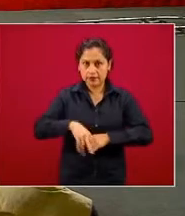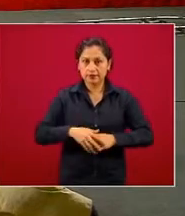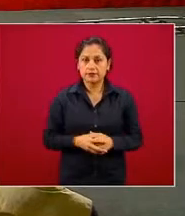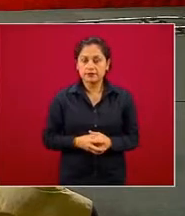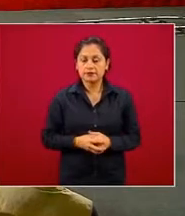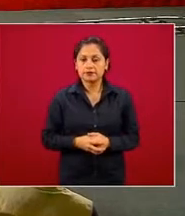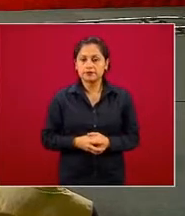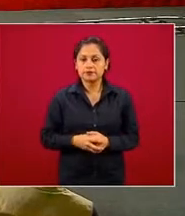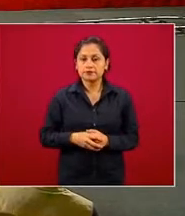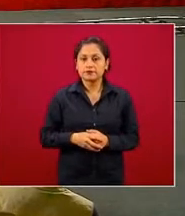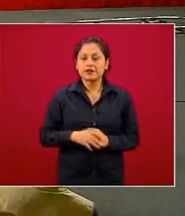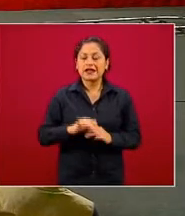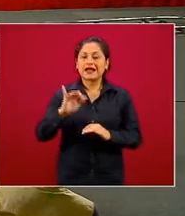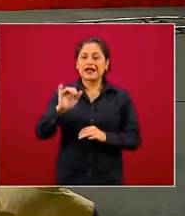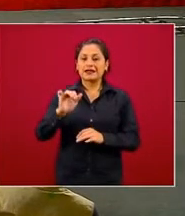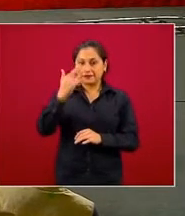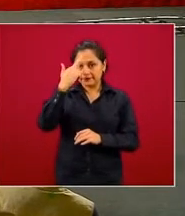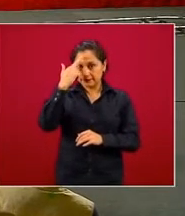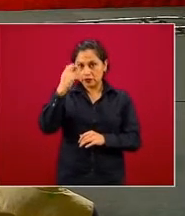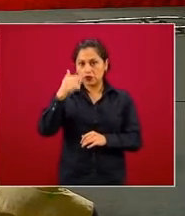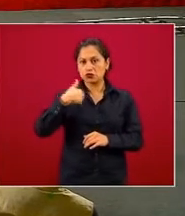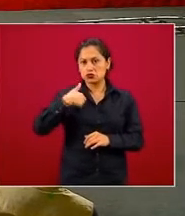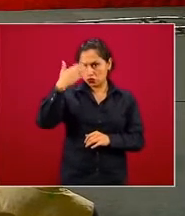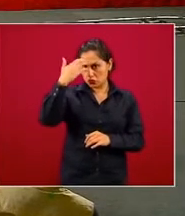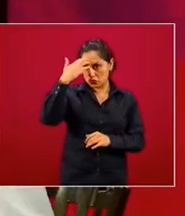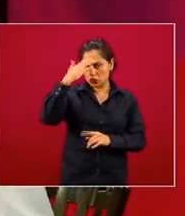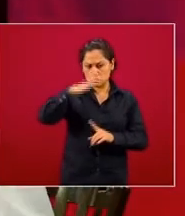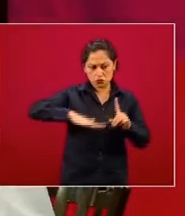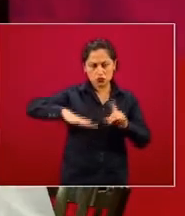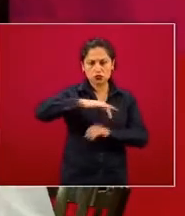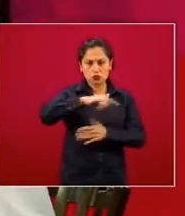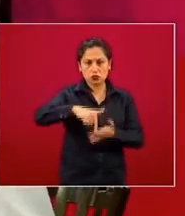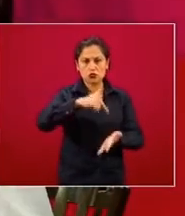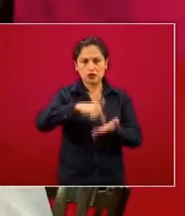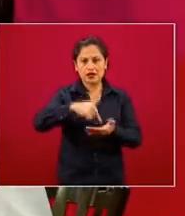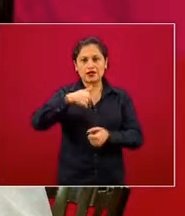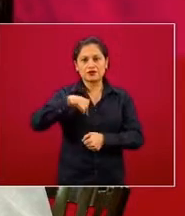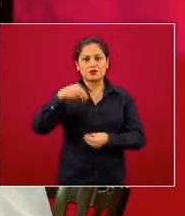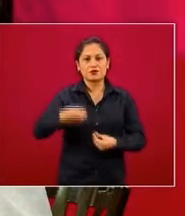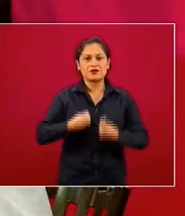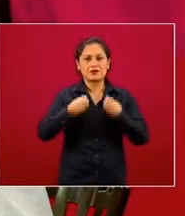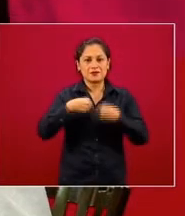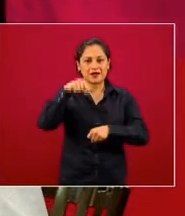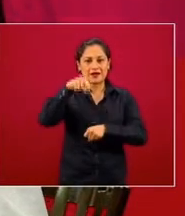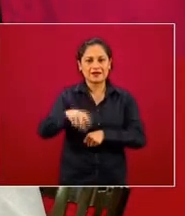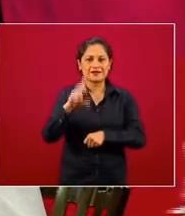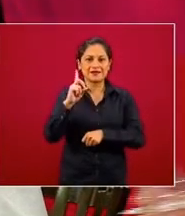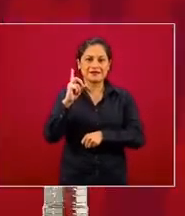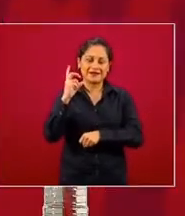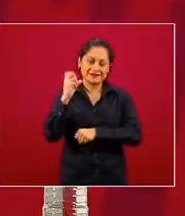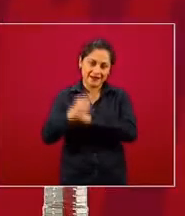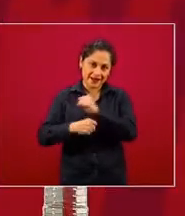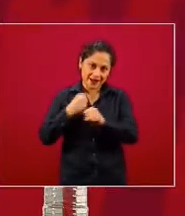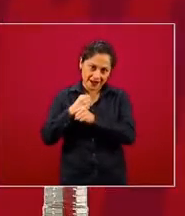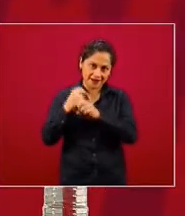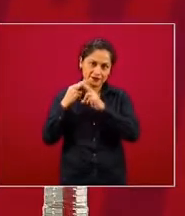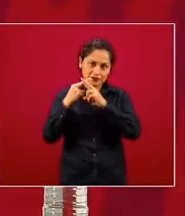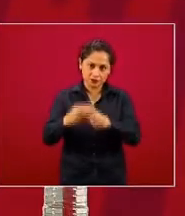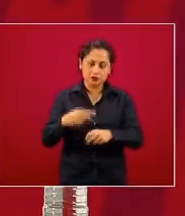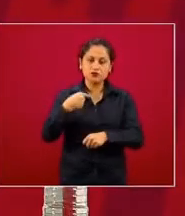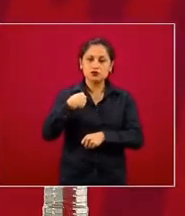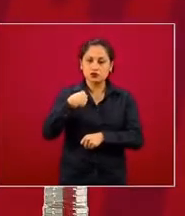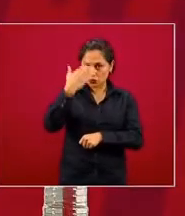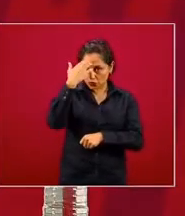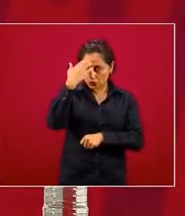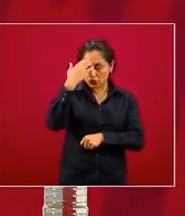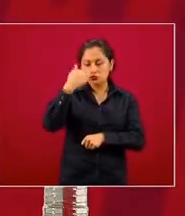Así I es. actually lived in San Conozco Andres for bien San 30 Andrés, years, viví ahí 30 años. so let me Vamos look into it. I a ver do know exactamente qué that es there lo que are está some pasando. cases